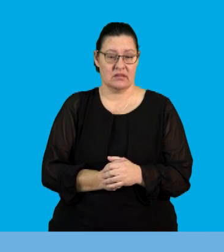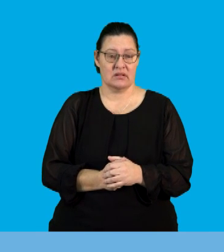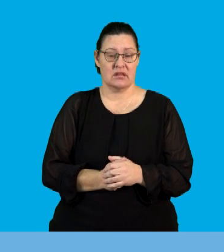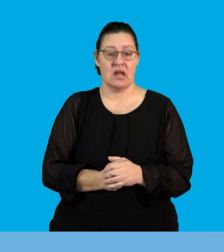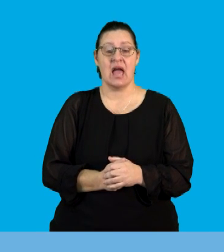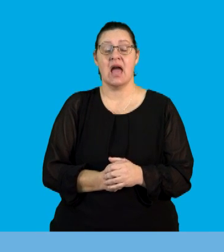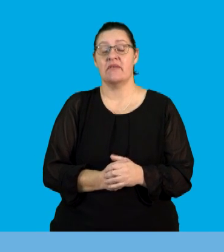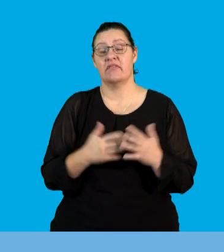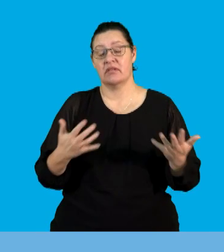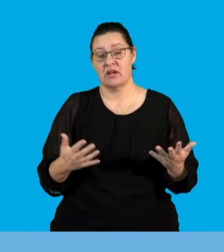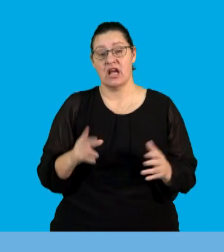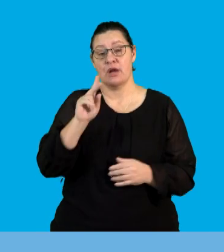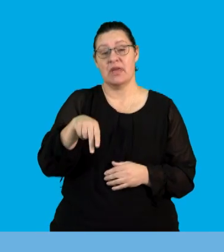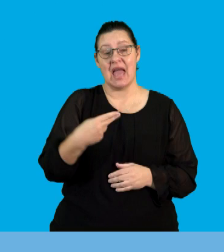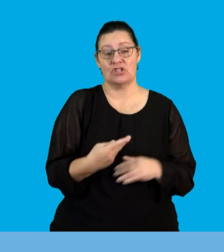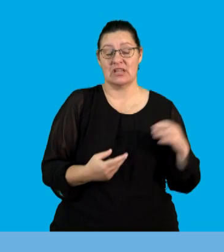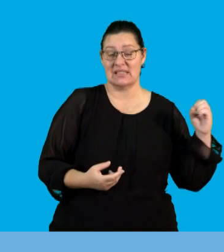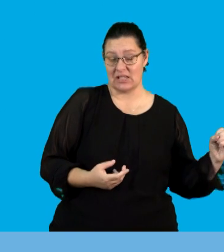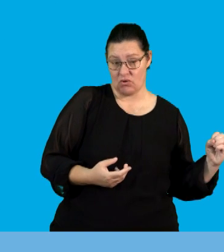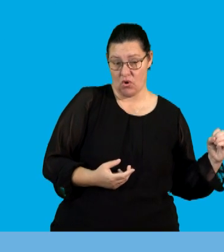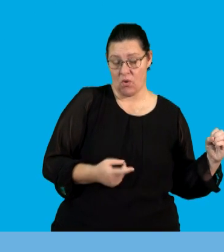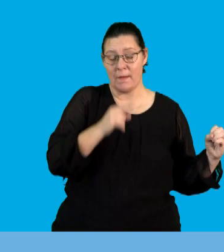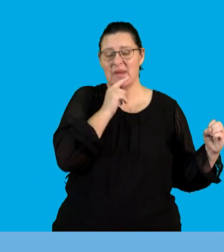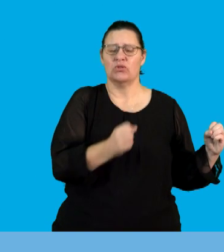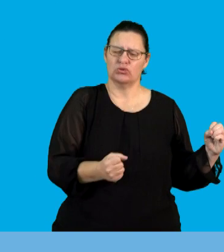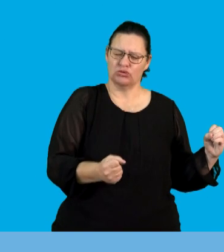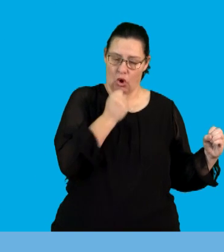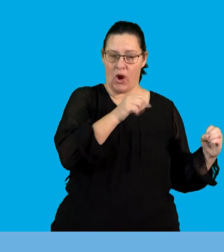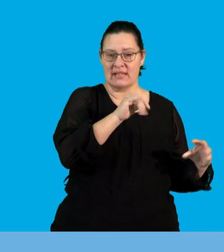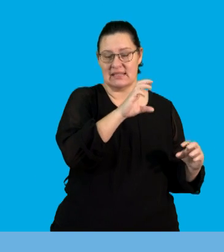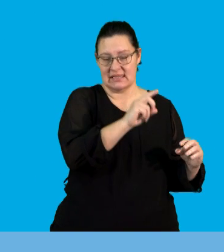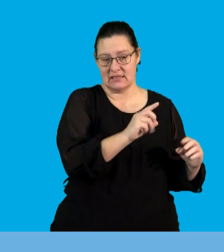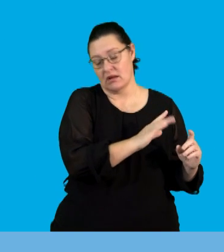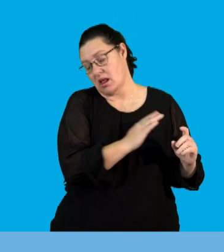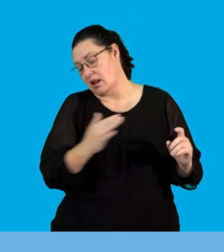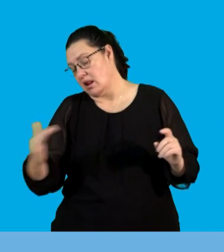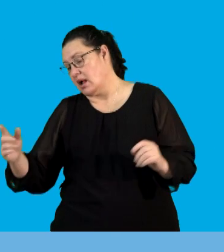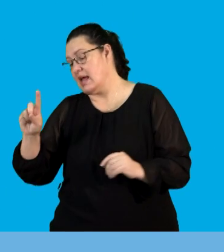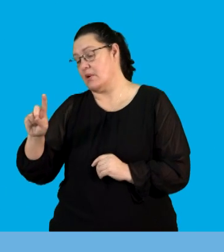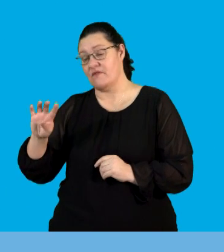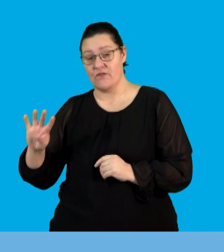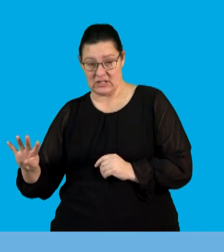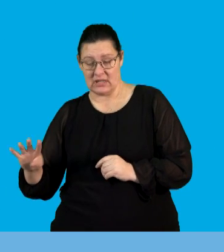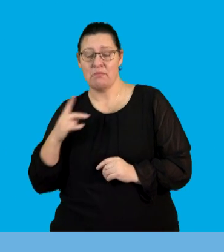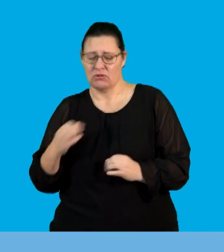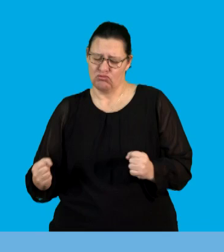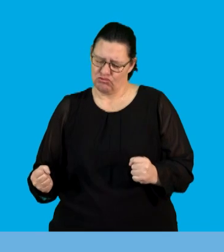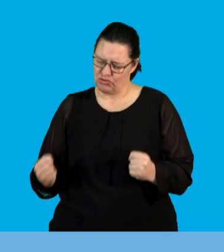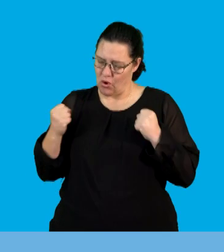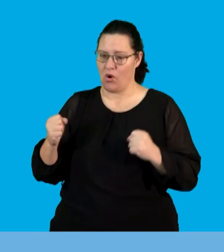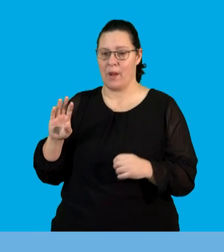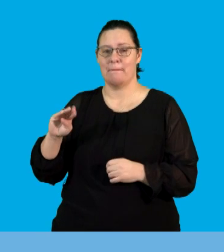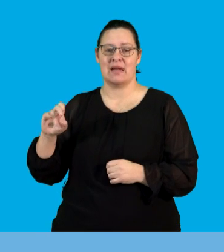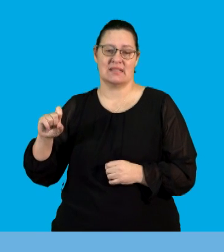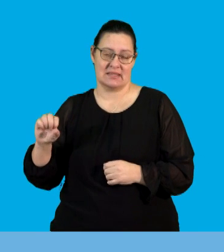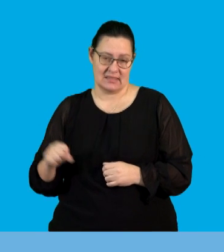neutral. So if a substance has a pH of 0, it's a very strong acid. And should a substance have a pH of 14, it